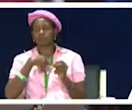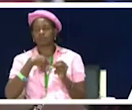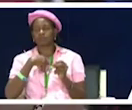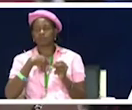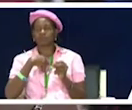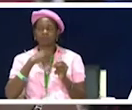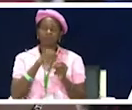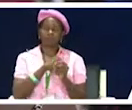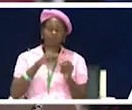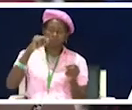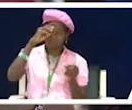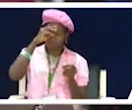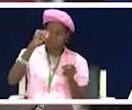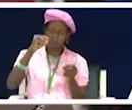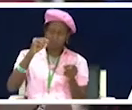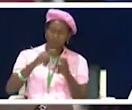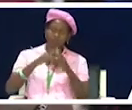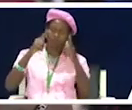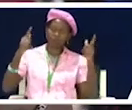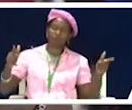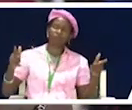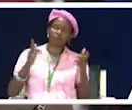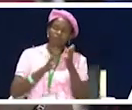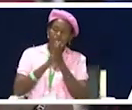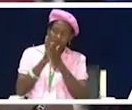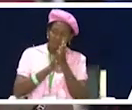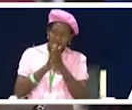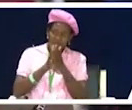A man's greatest desire